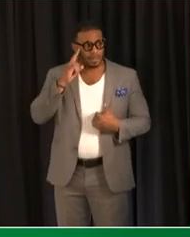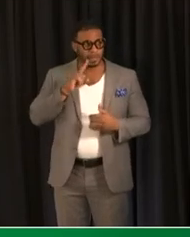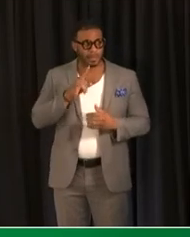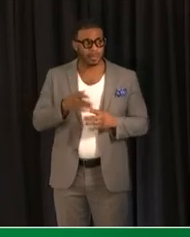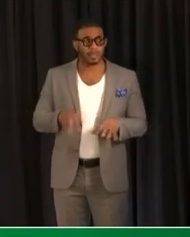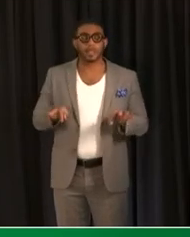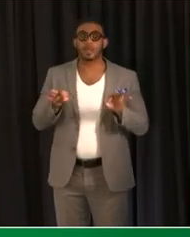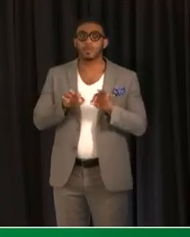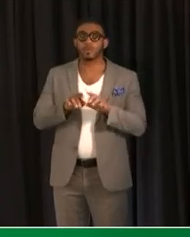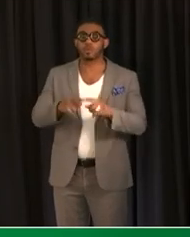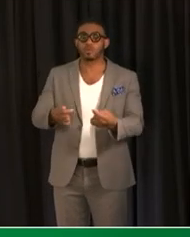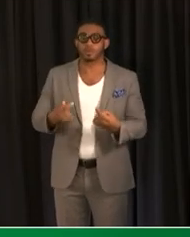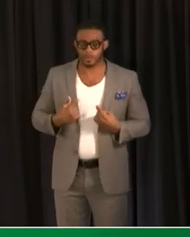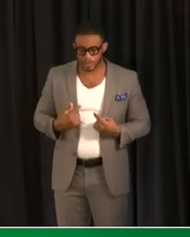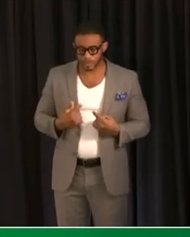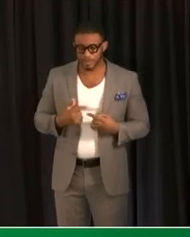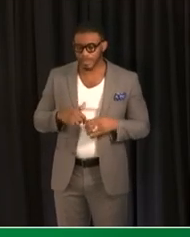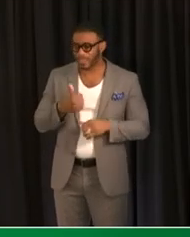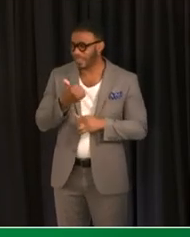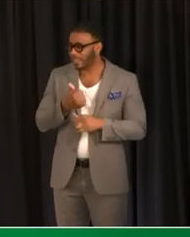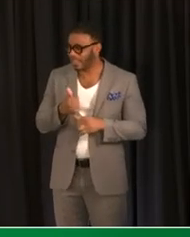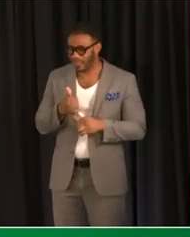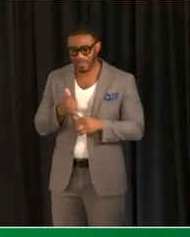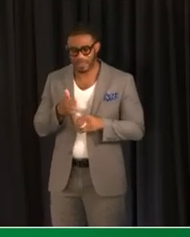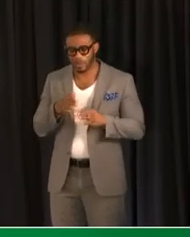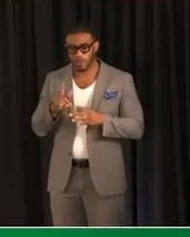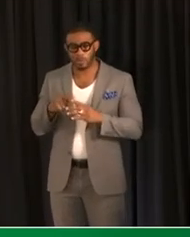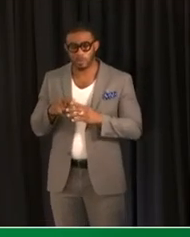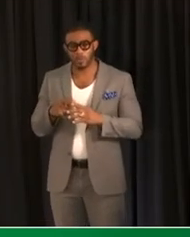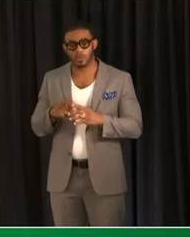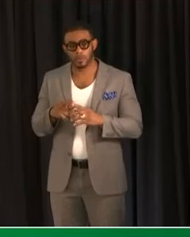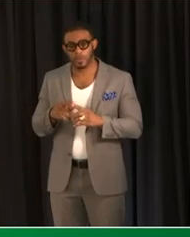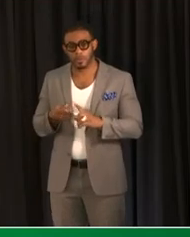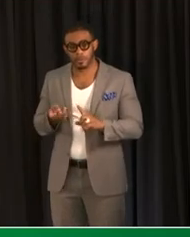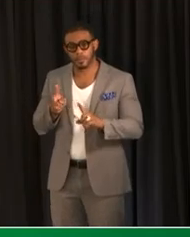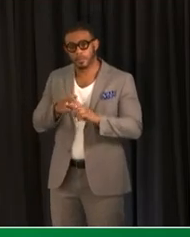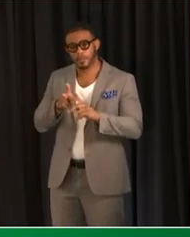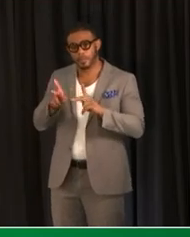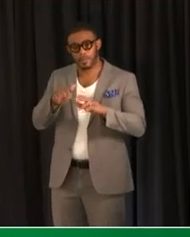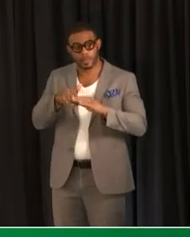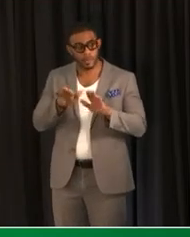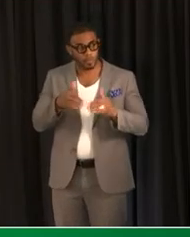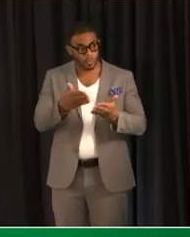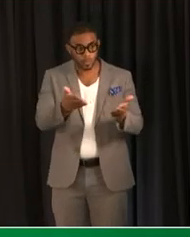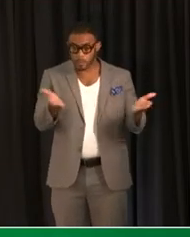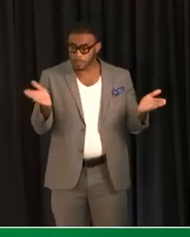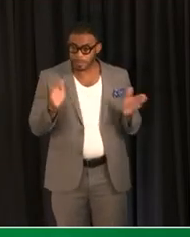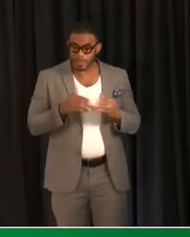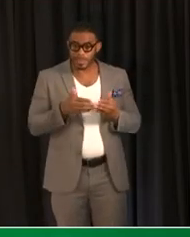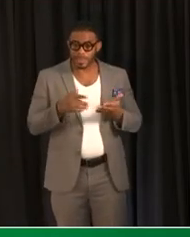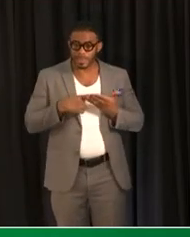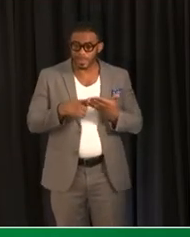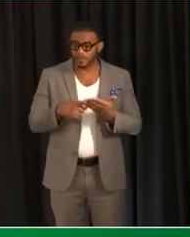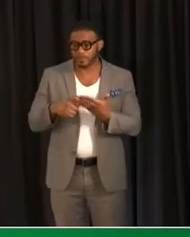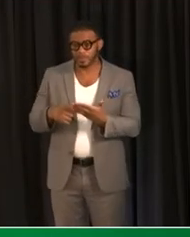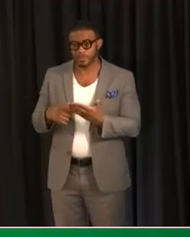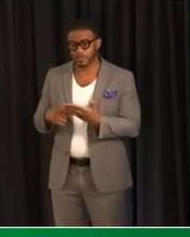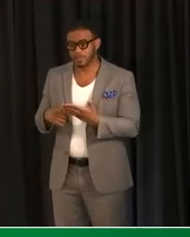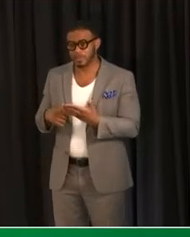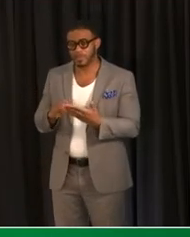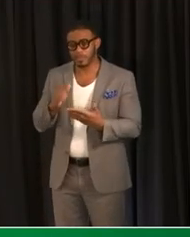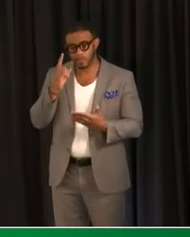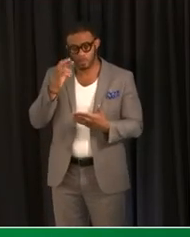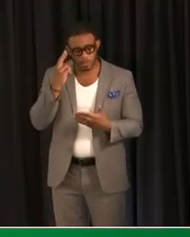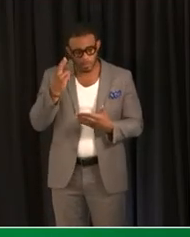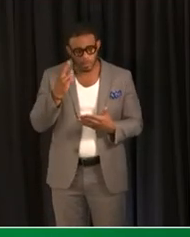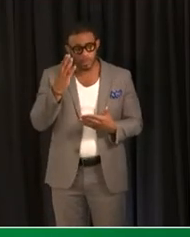is important to me in any context to bring the people in the room into the conversation,